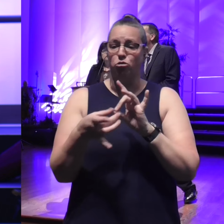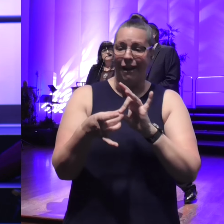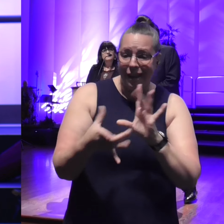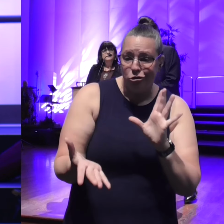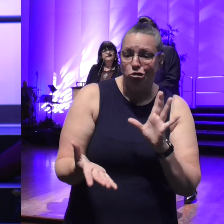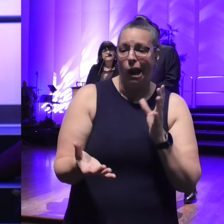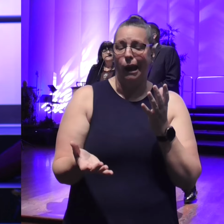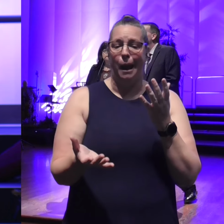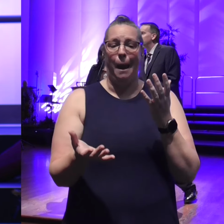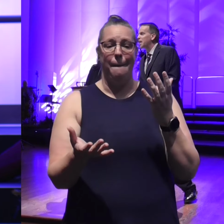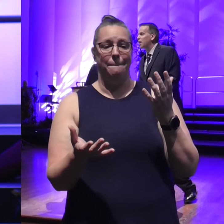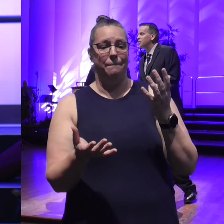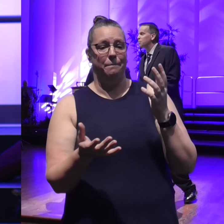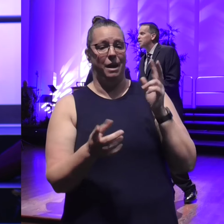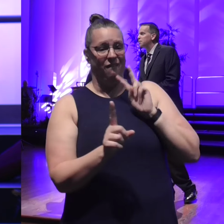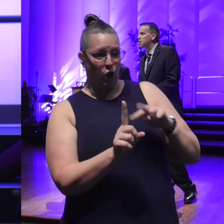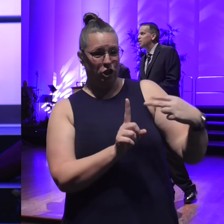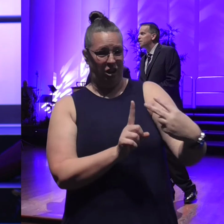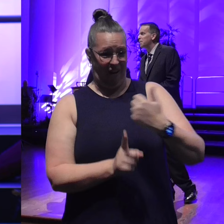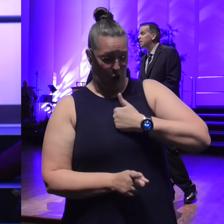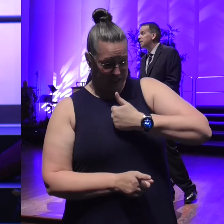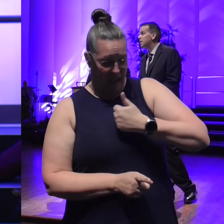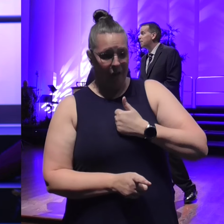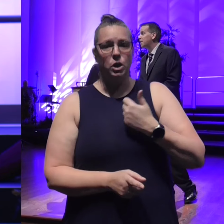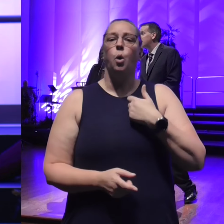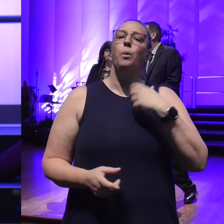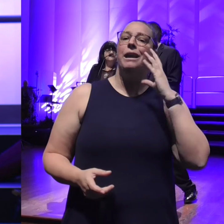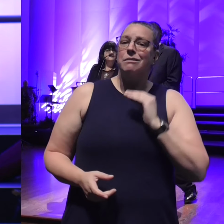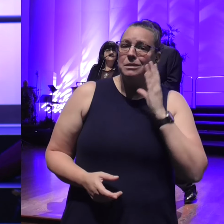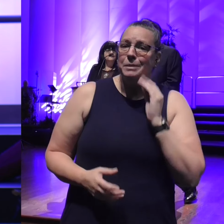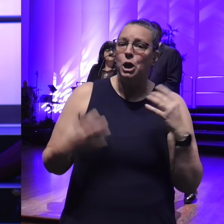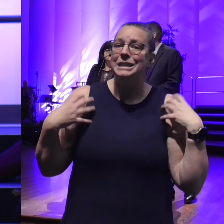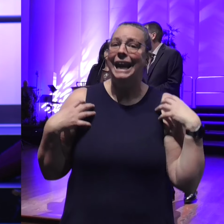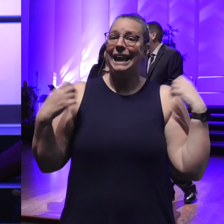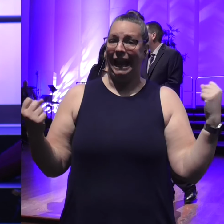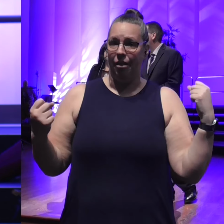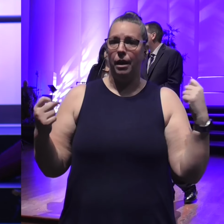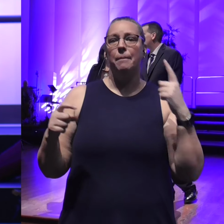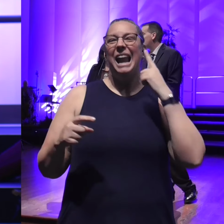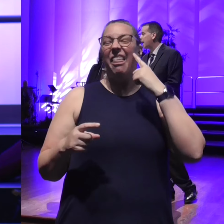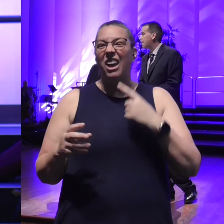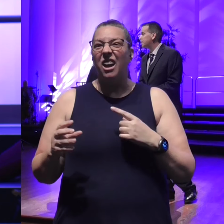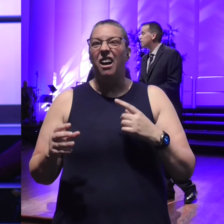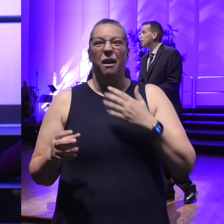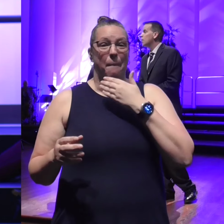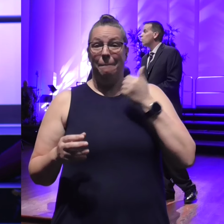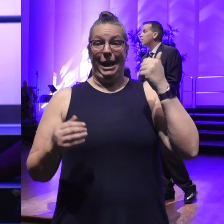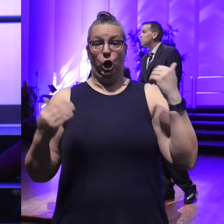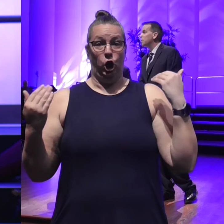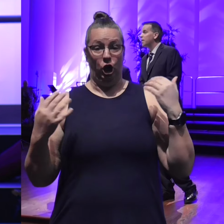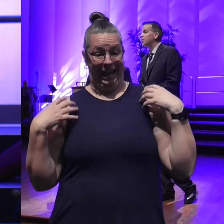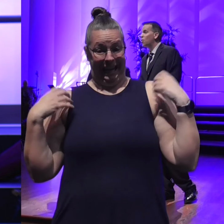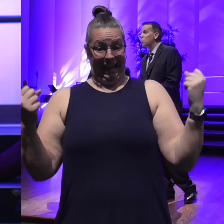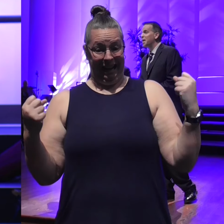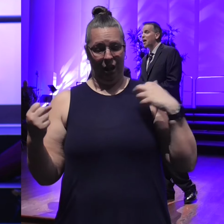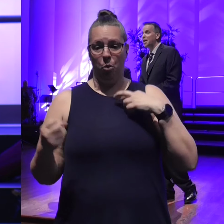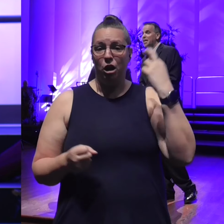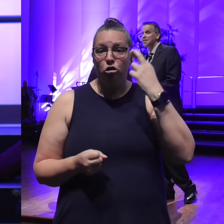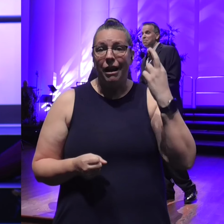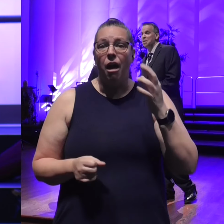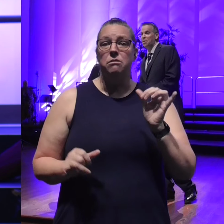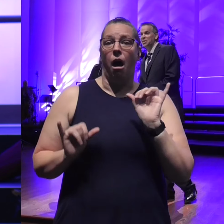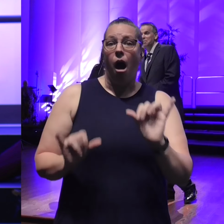relationship, broken version of ourselves, and we experience immense healing. But I think there's no greater healing, Michelle, than what happens when we realize, oh my